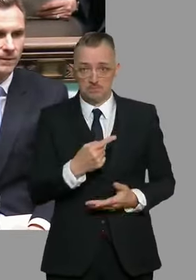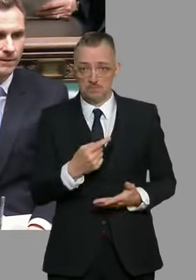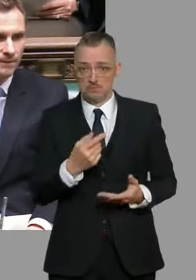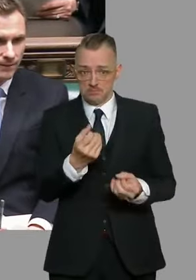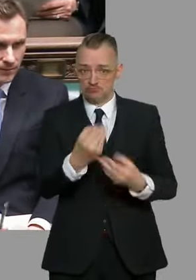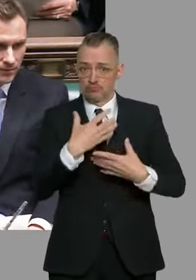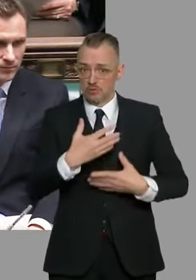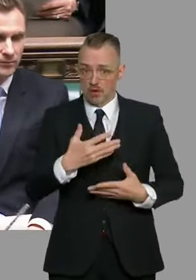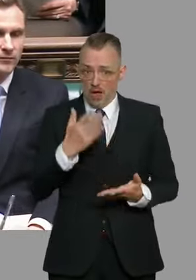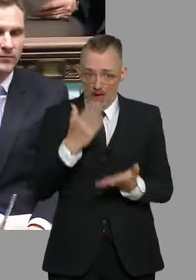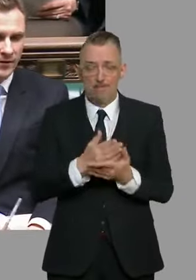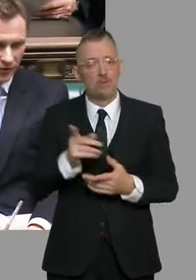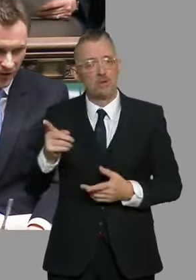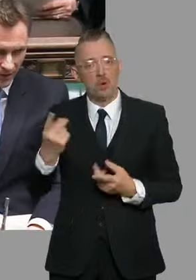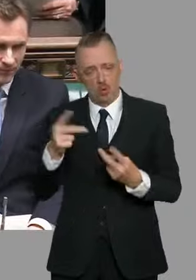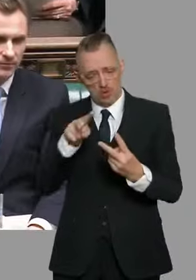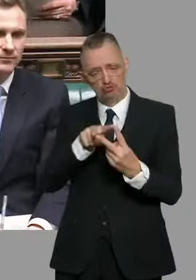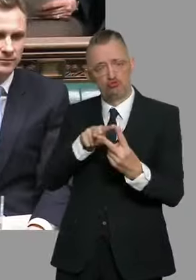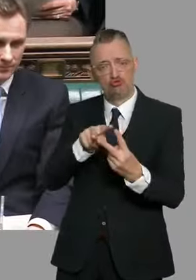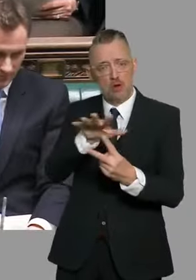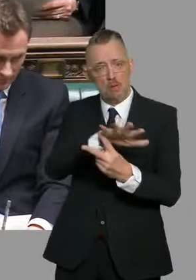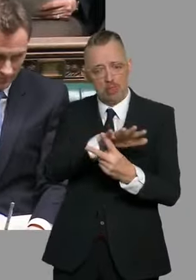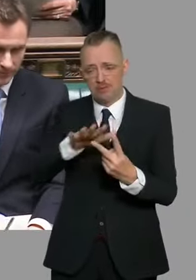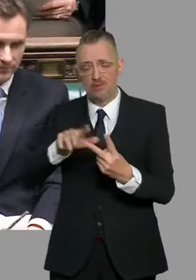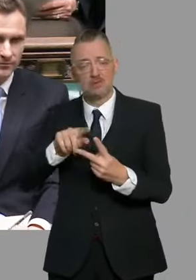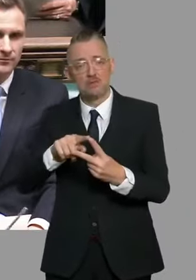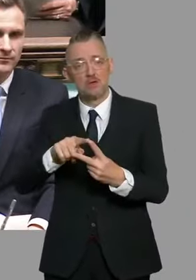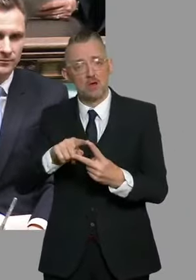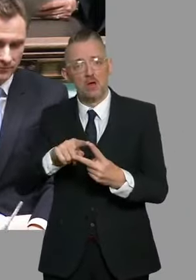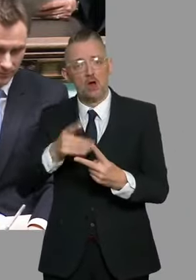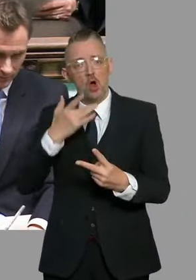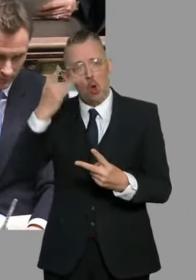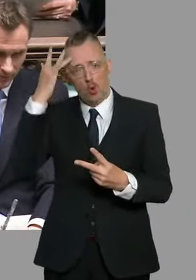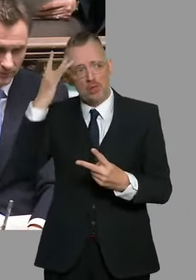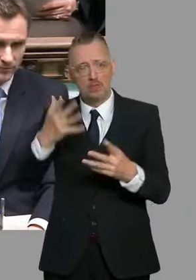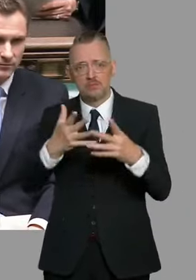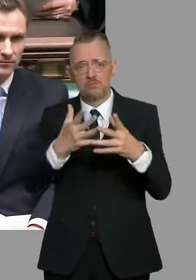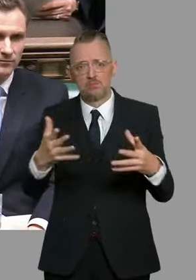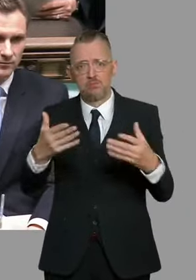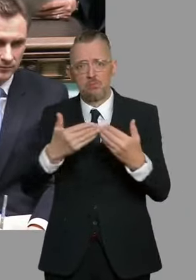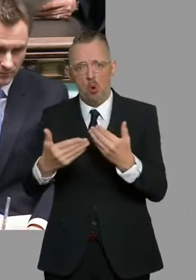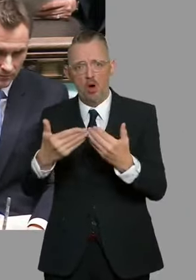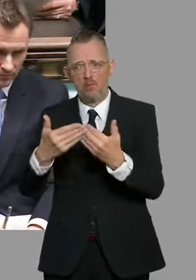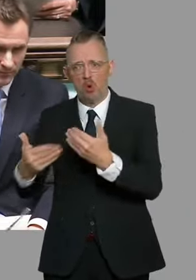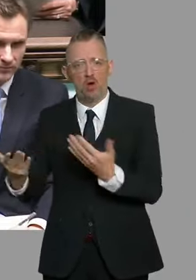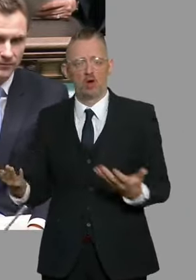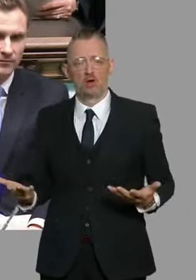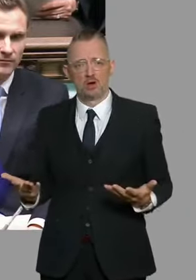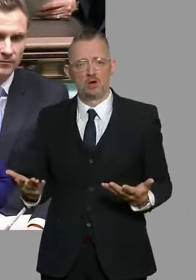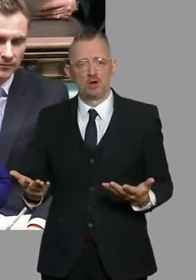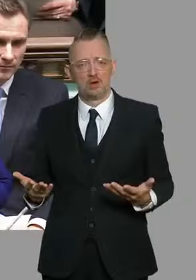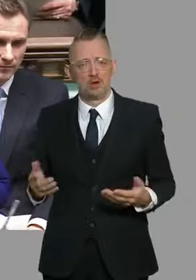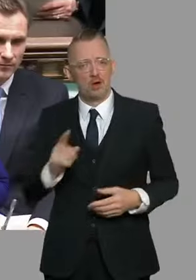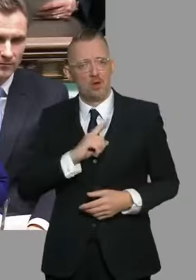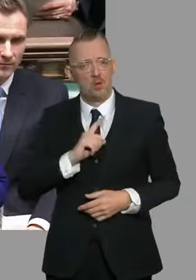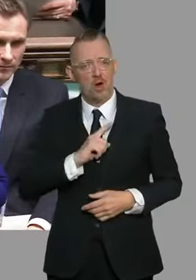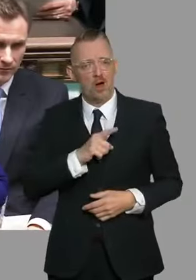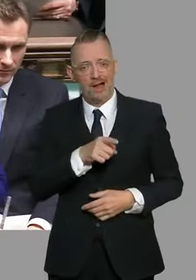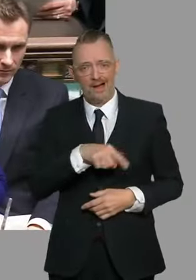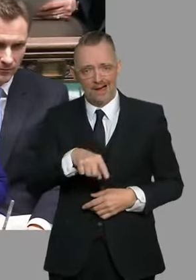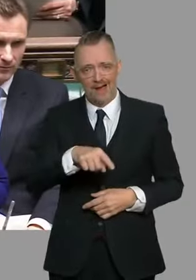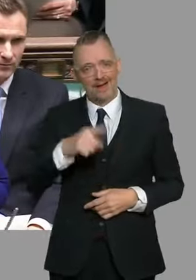is expanding the use of asylum hotels because he unilaterally disarmed the deterrent. In fact, Mr.